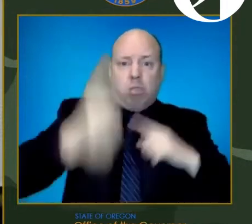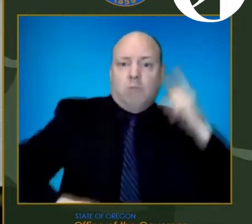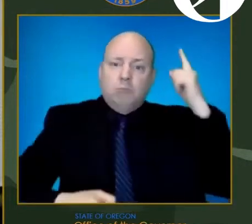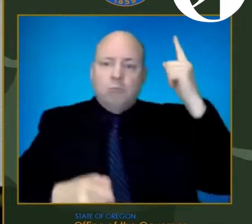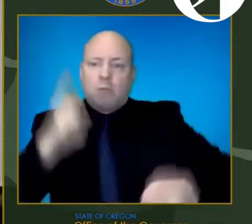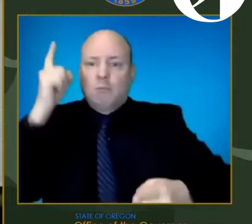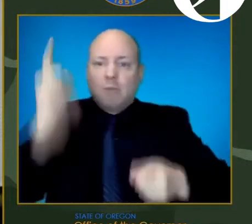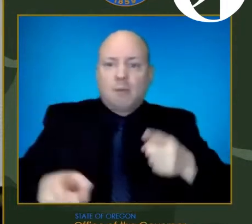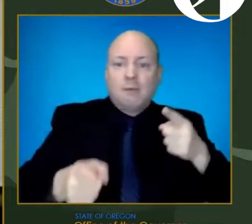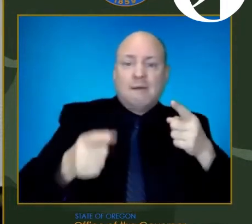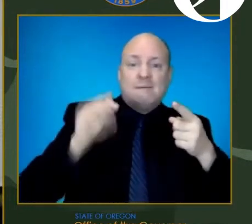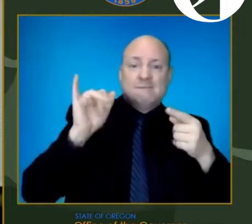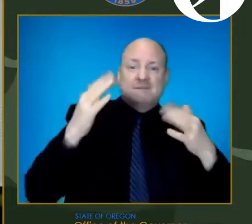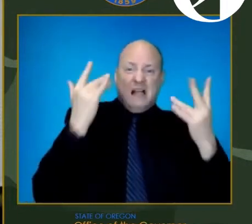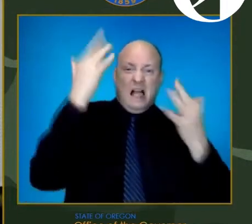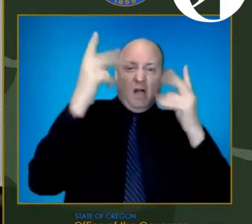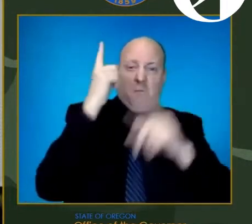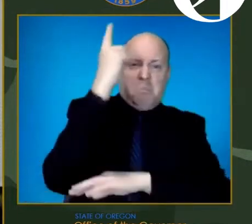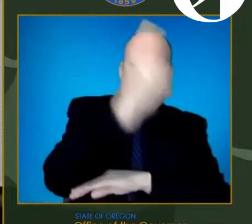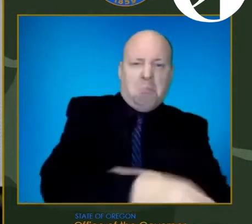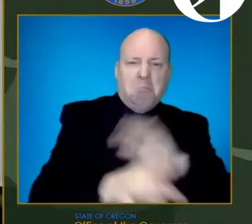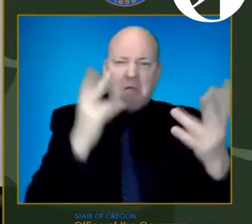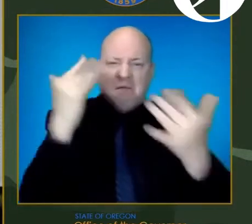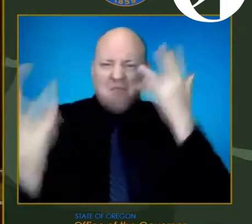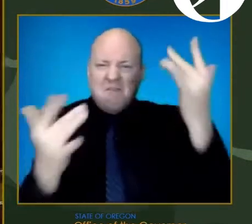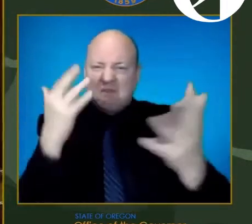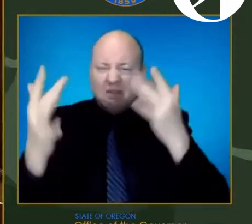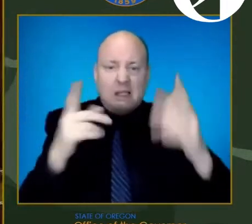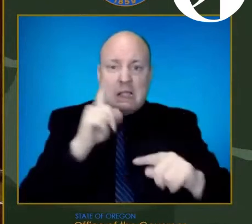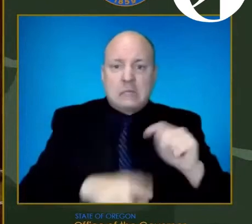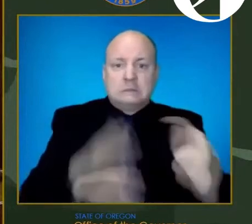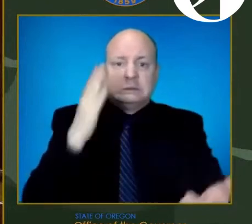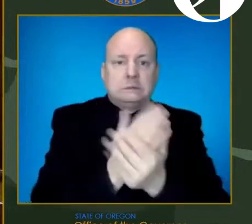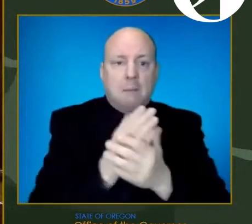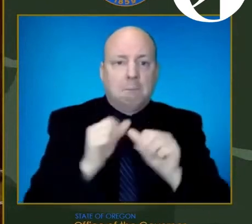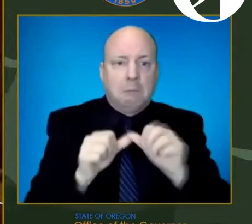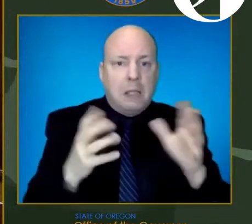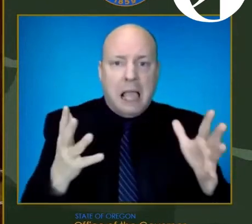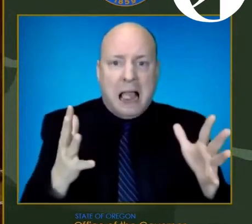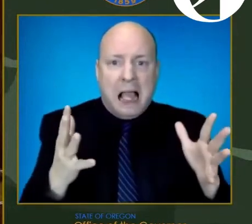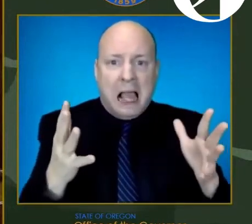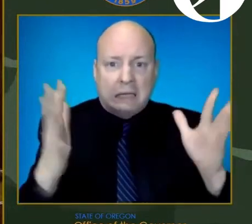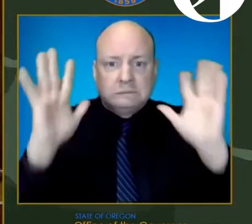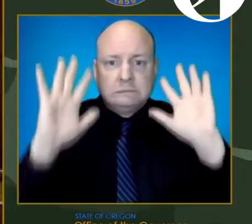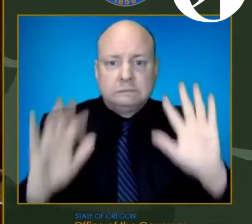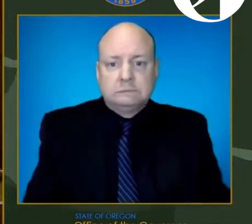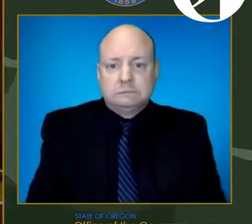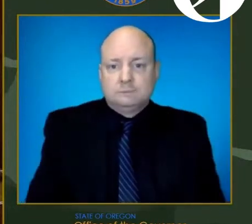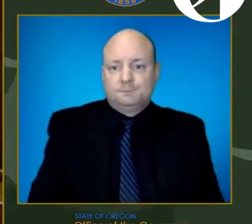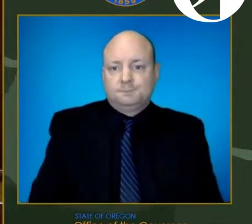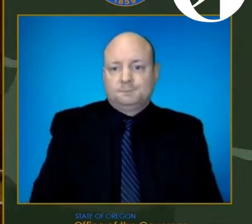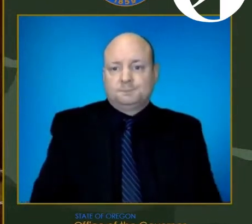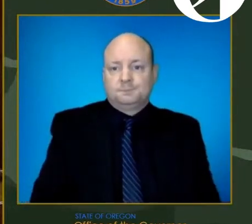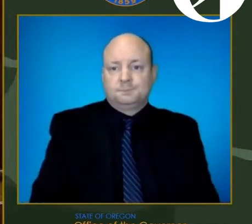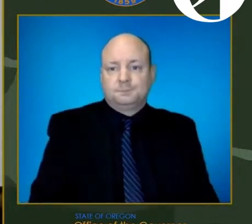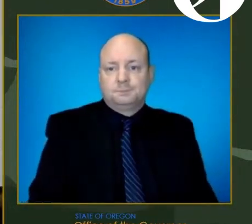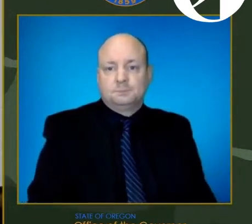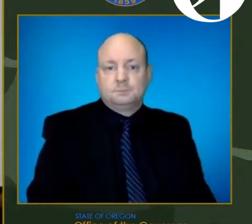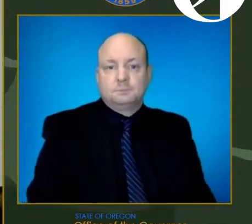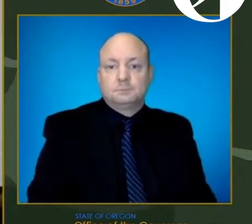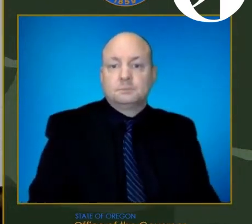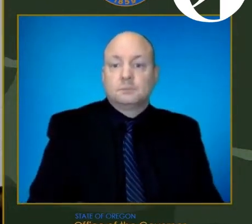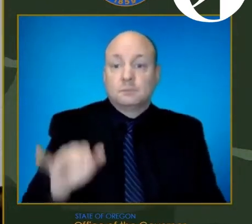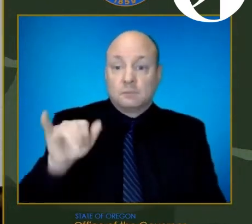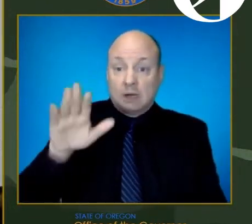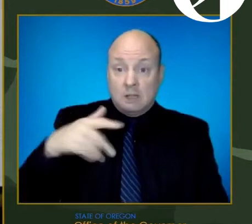was moving faster than we could actually drive our fire trucks. I was still very sure that my house was going